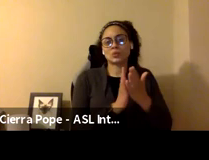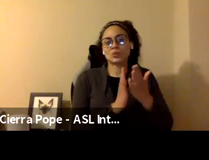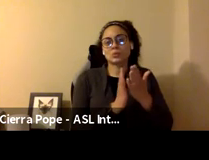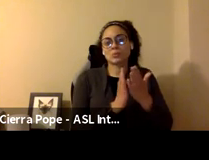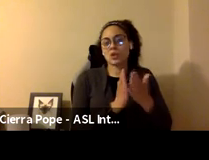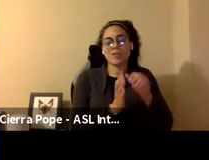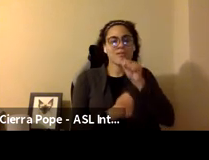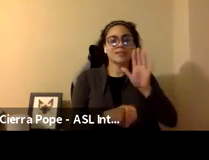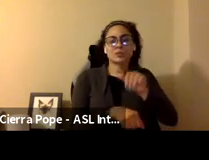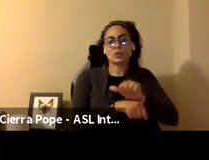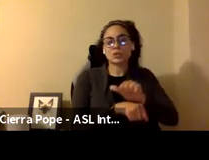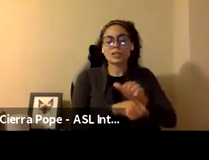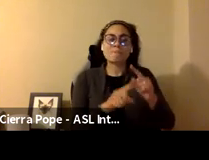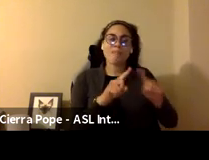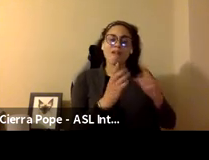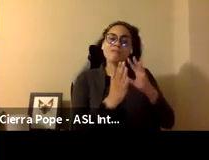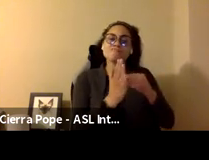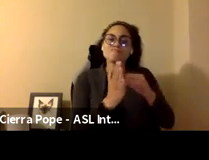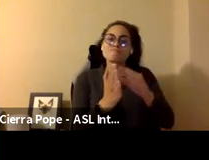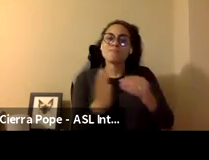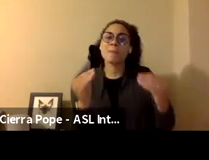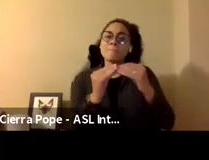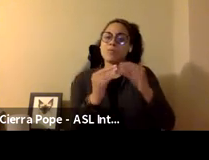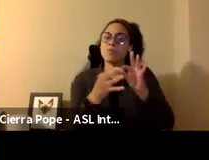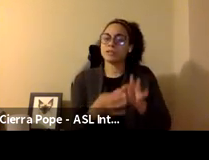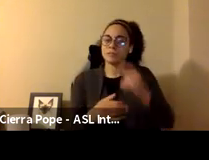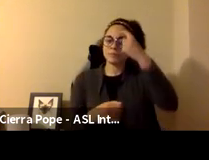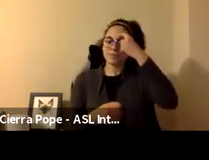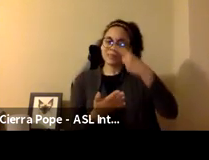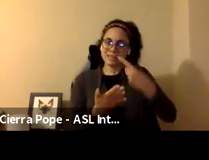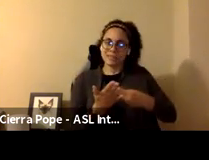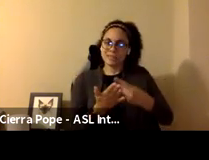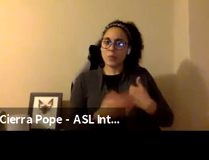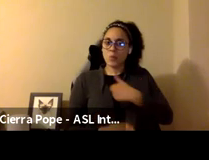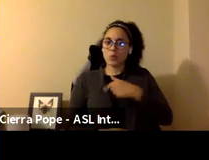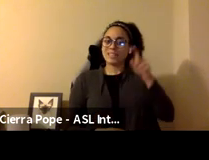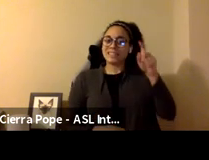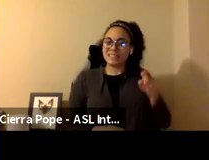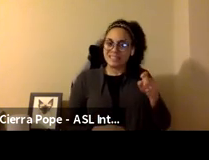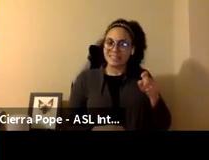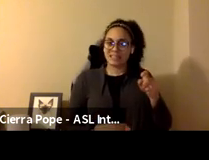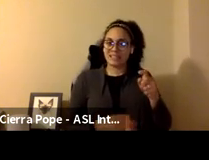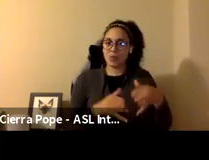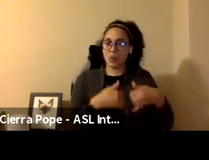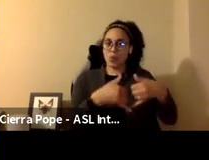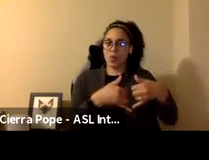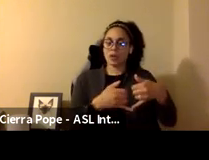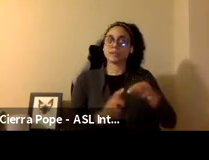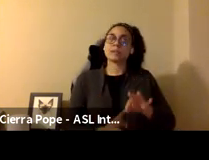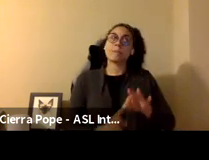realized, and when I learned more about the brain, is that sometimes we need those external rewards, especially right